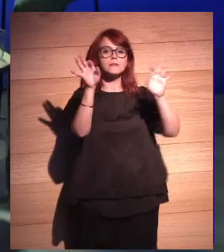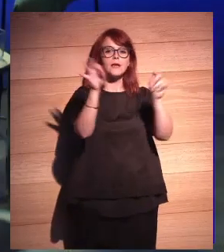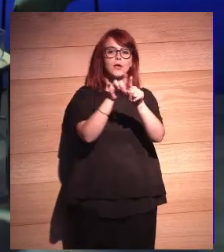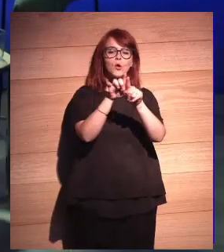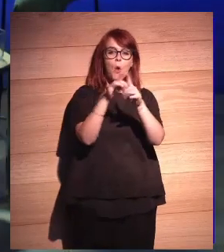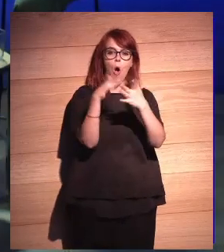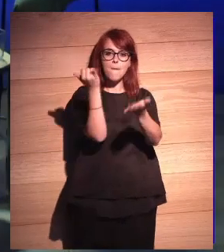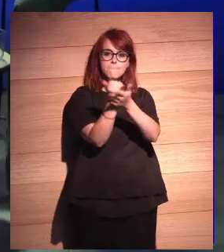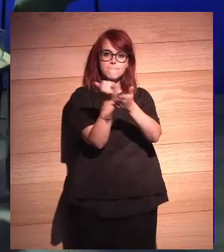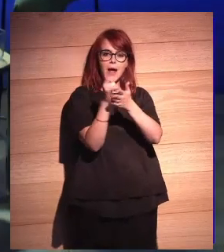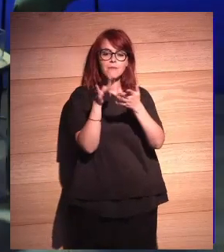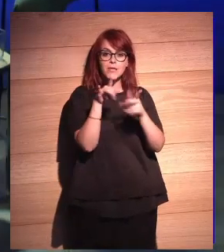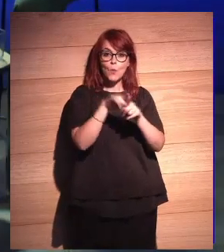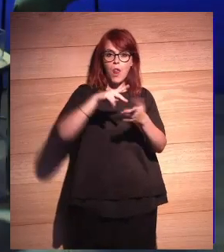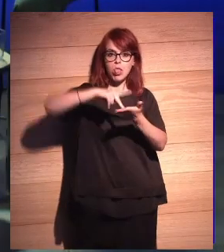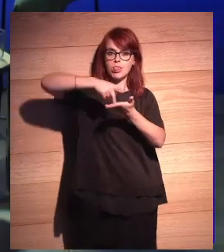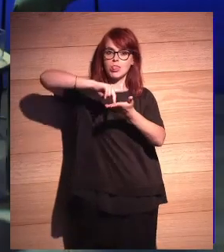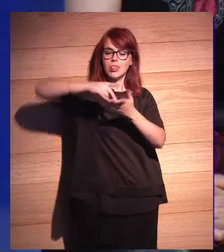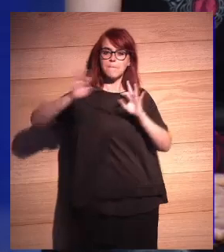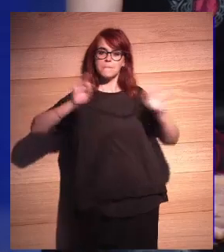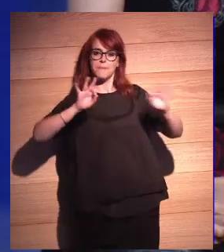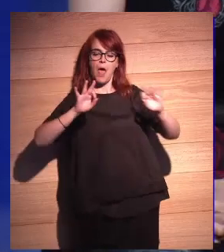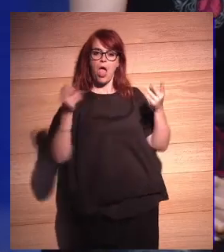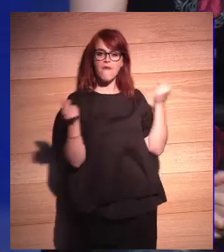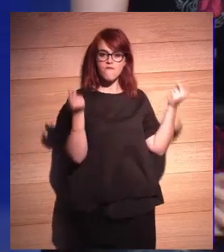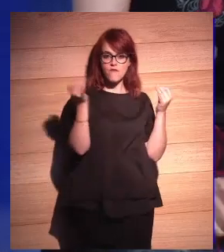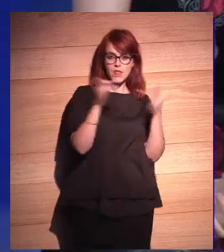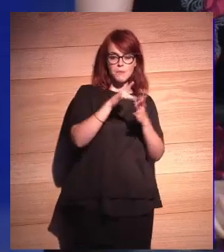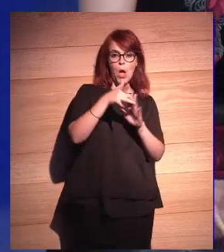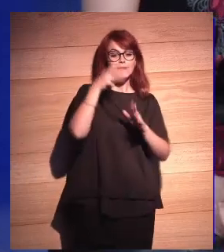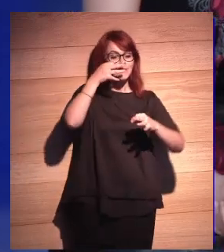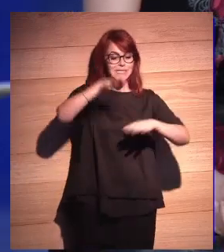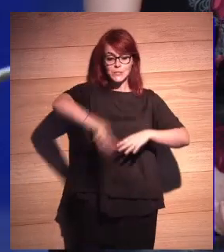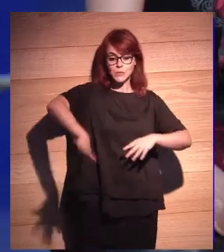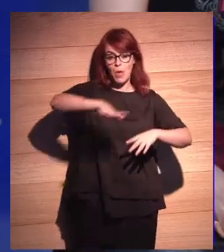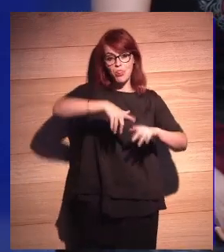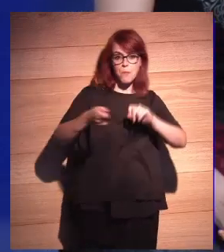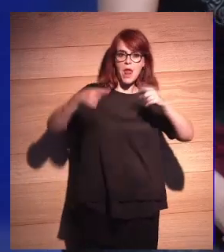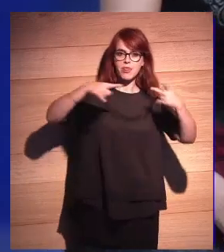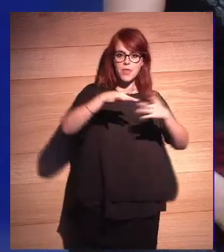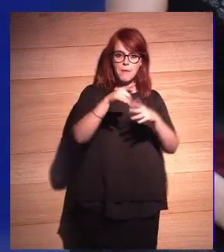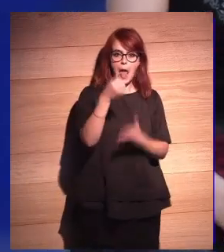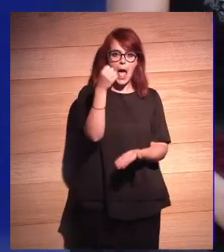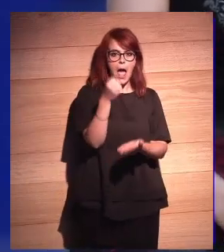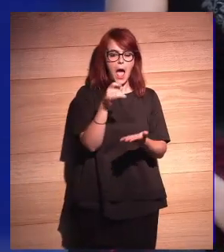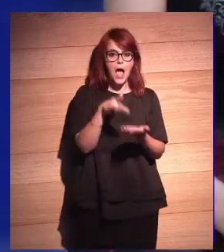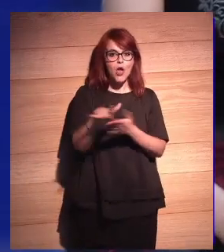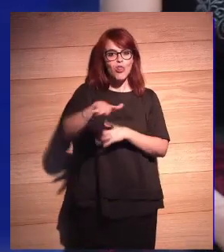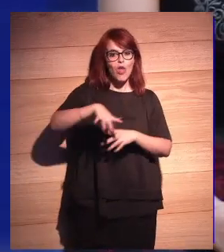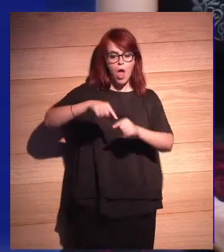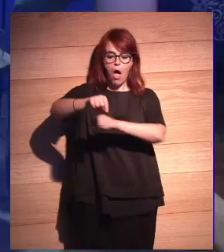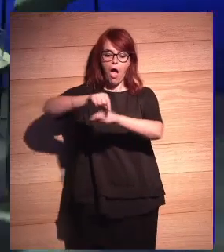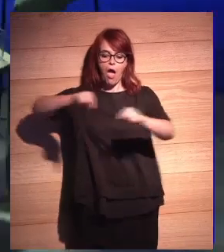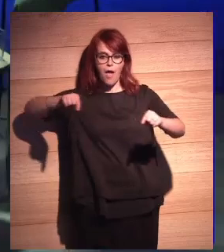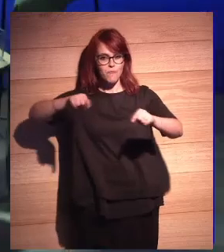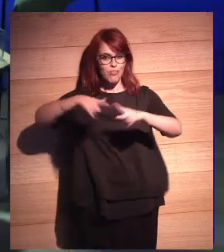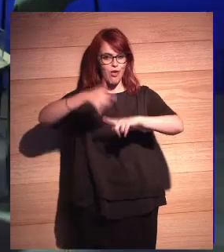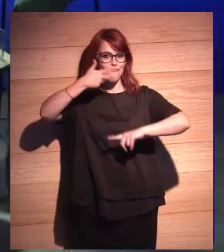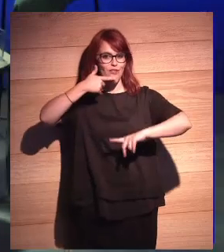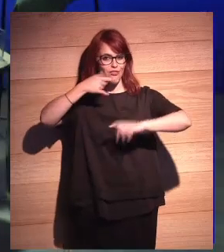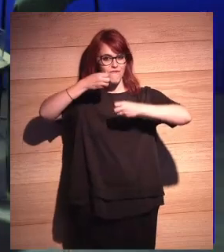reality headsets, and they can start rehearsing the work without having